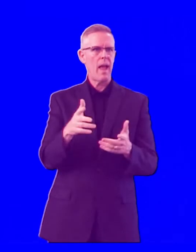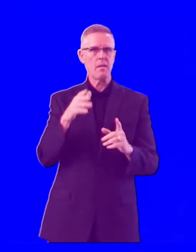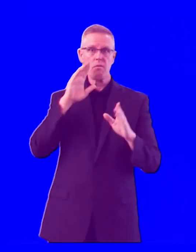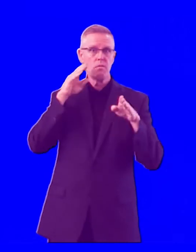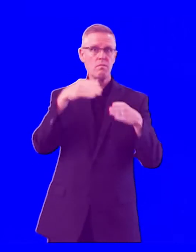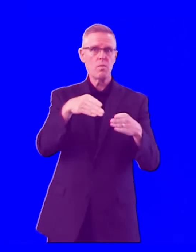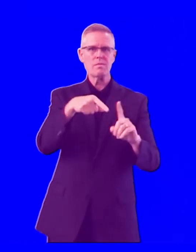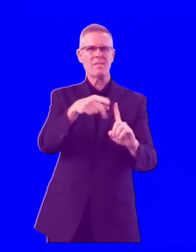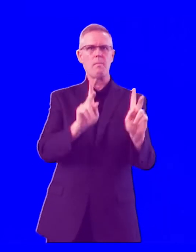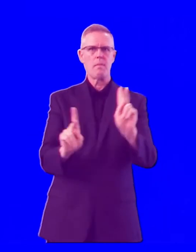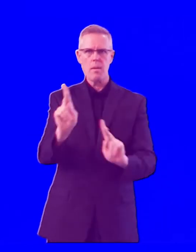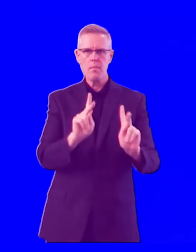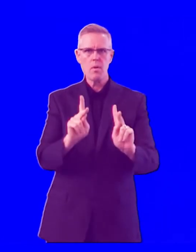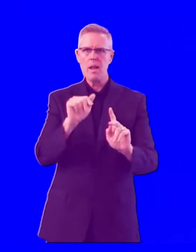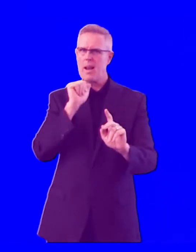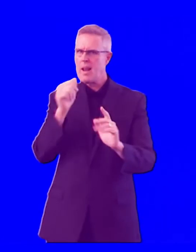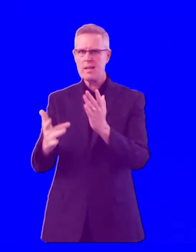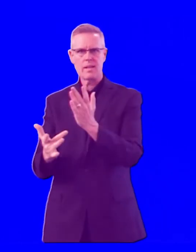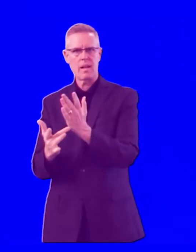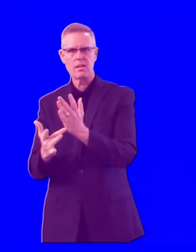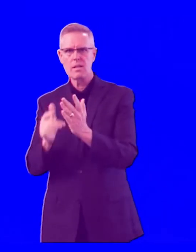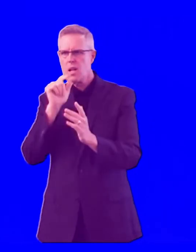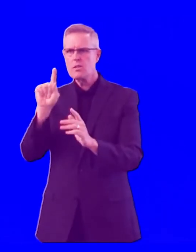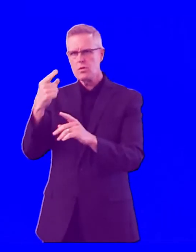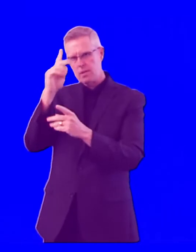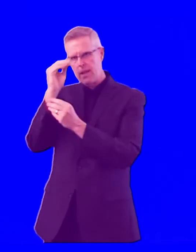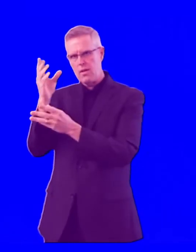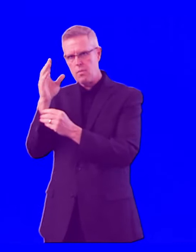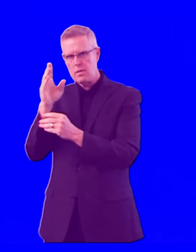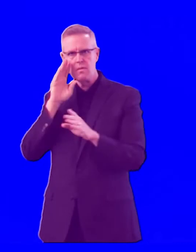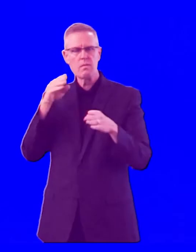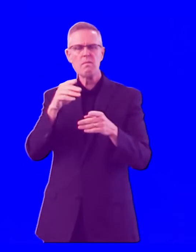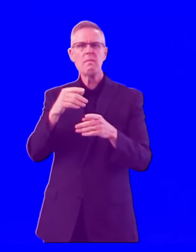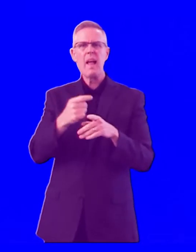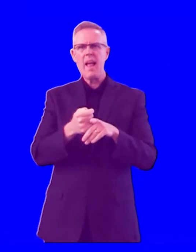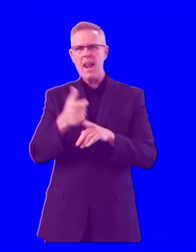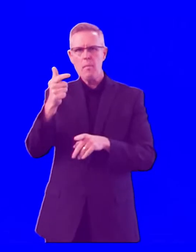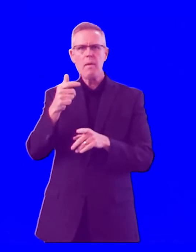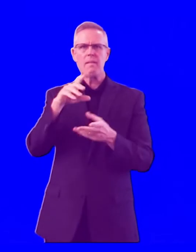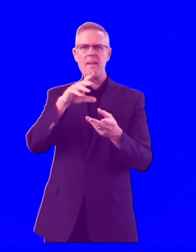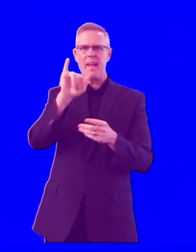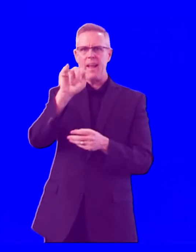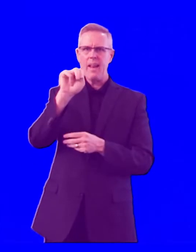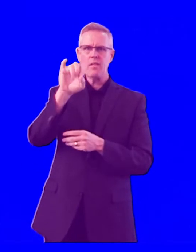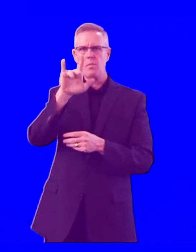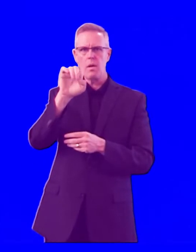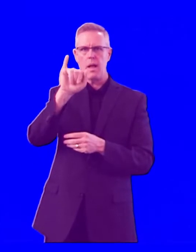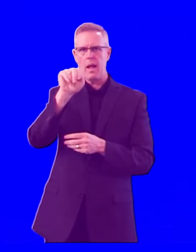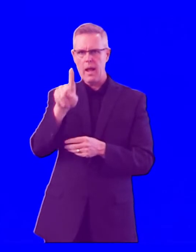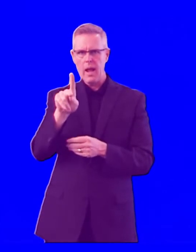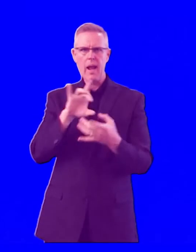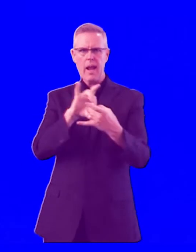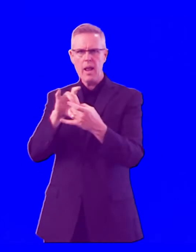the people, not the technology, not just the information, to eliminate that invisible ink, to connect me